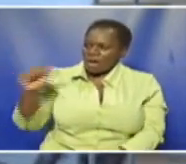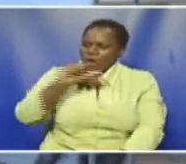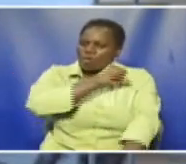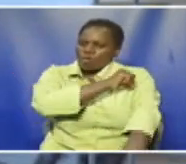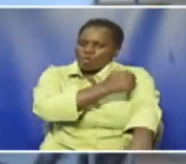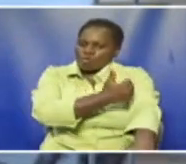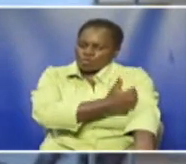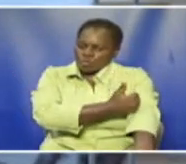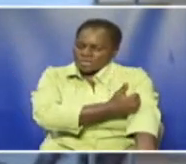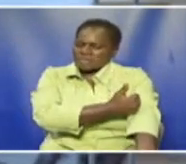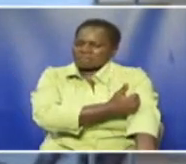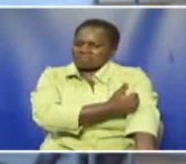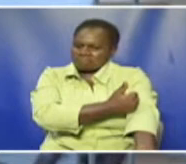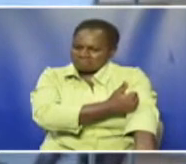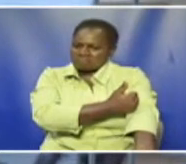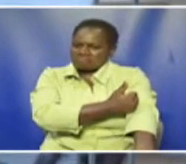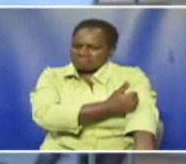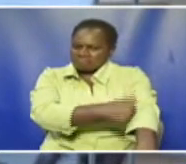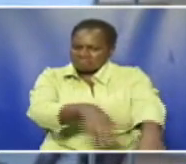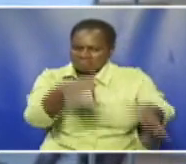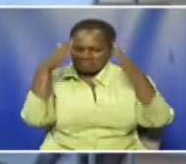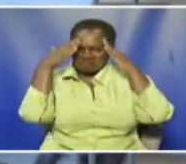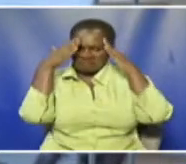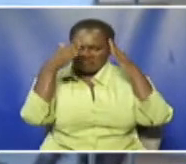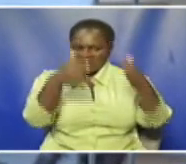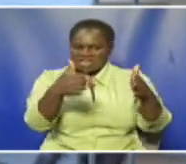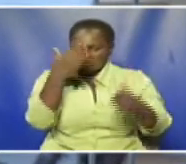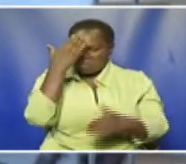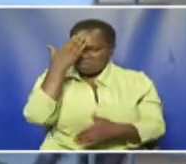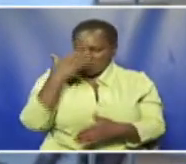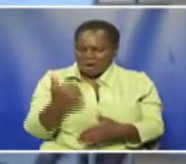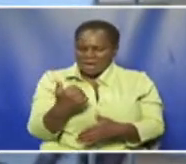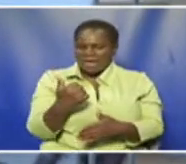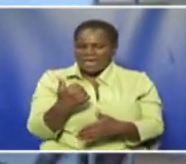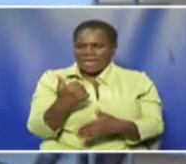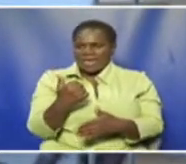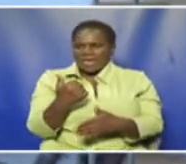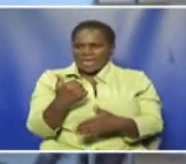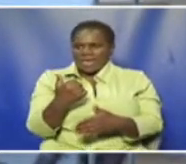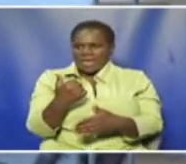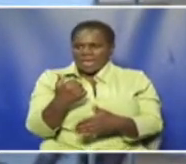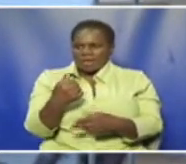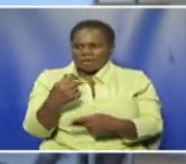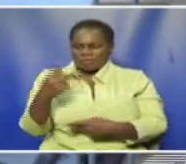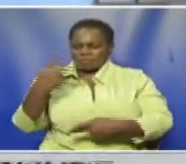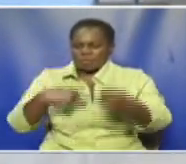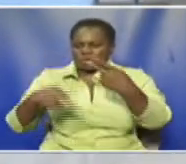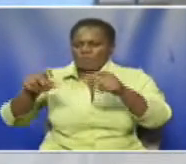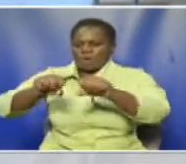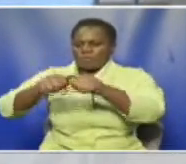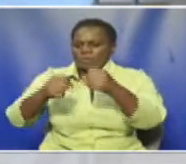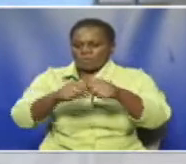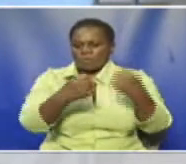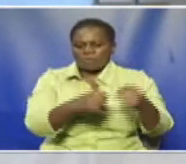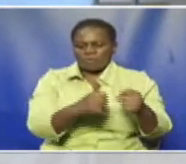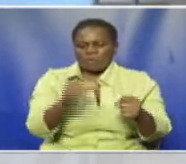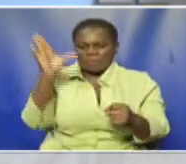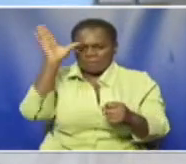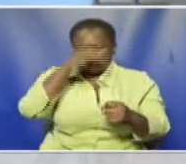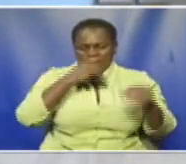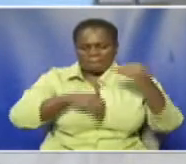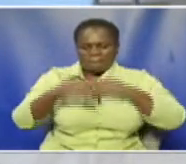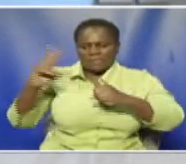that is KEMSA, has been put on the spot over allegations of flouting procurement rules that led to misappropriation